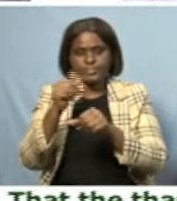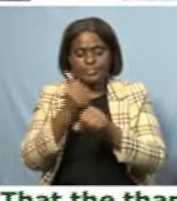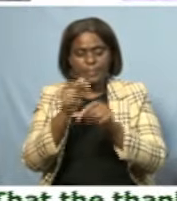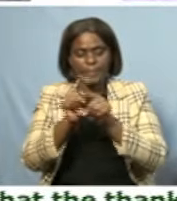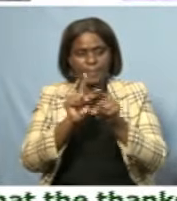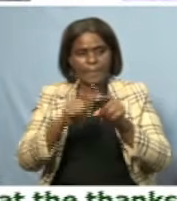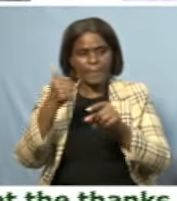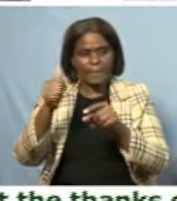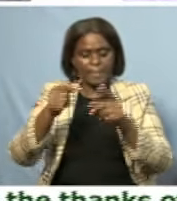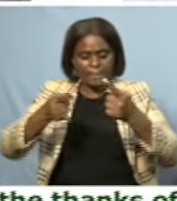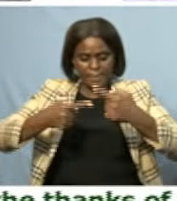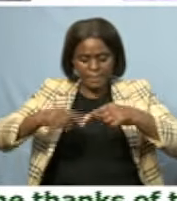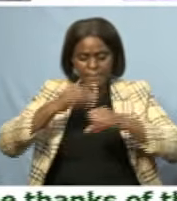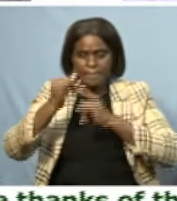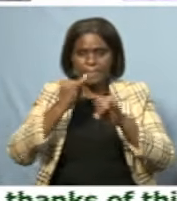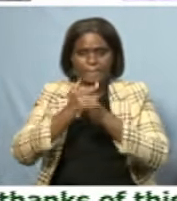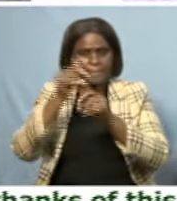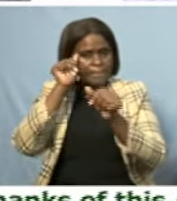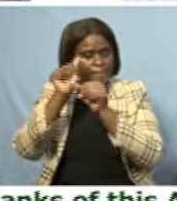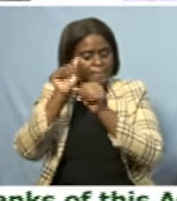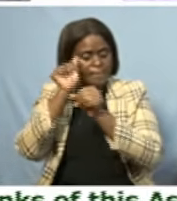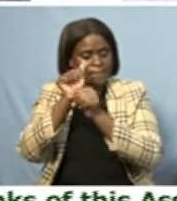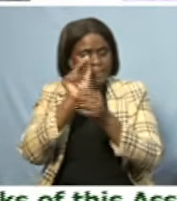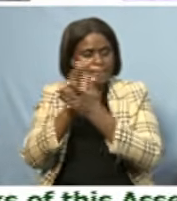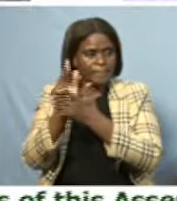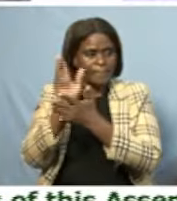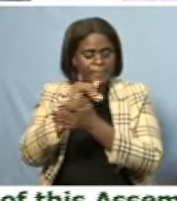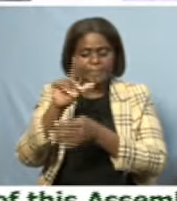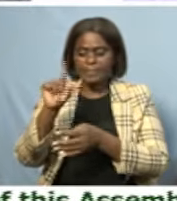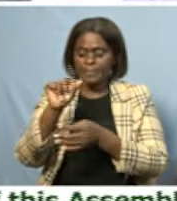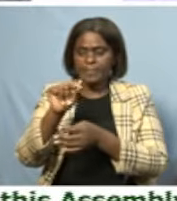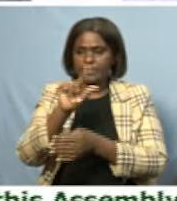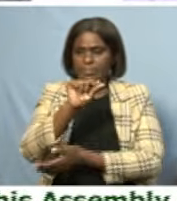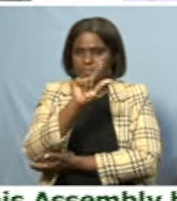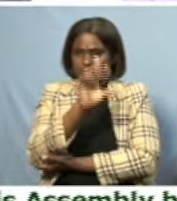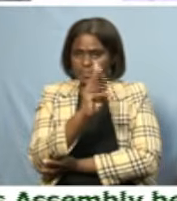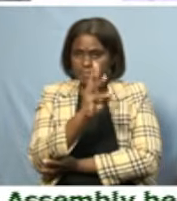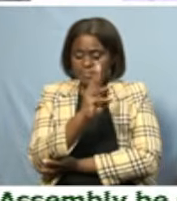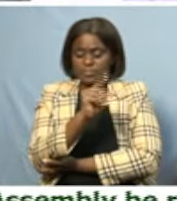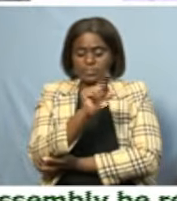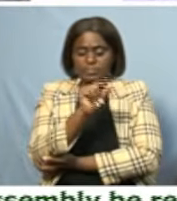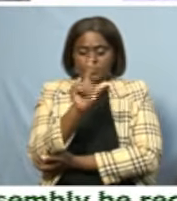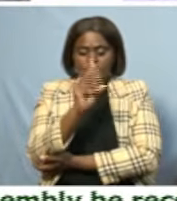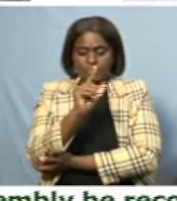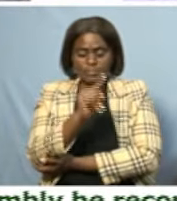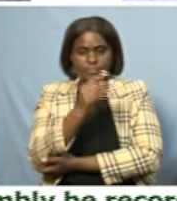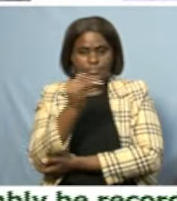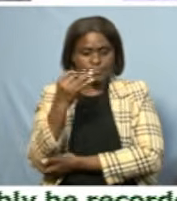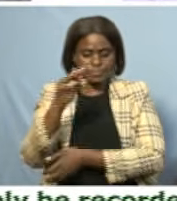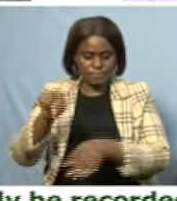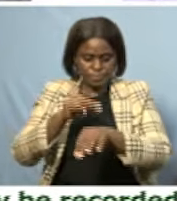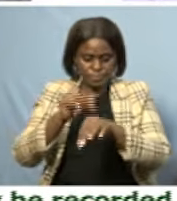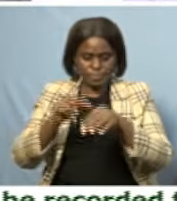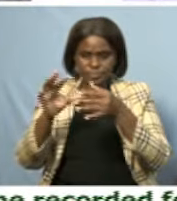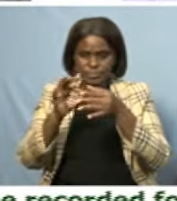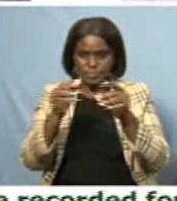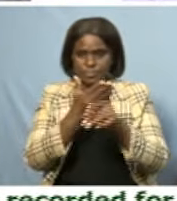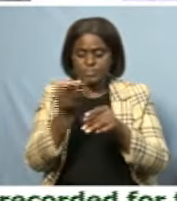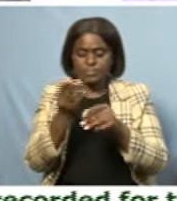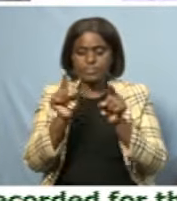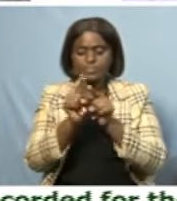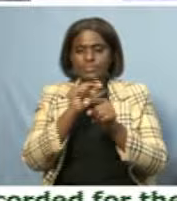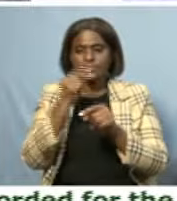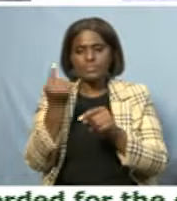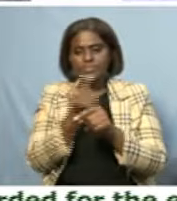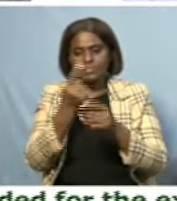and 10 local international agreements signed by 2026. This issue of national unity is